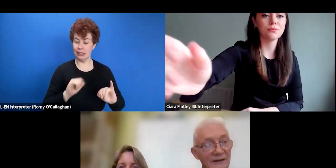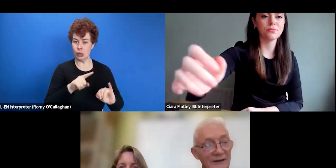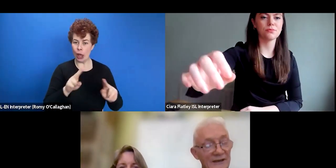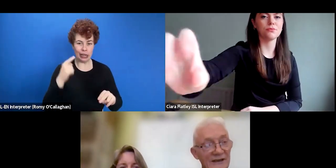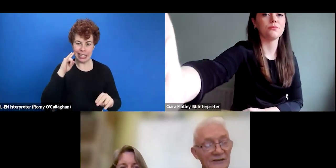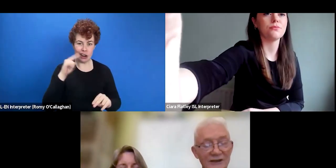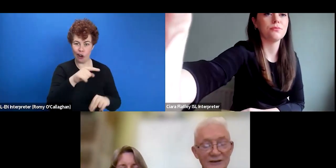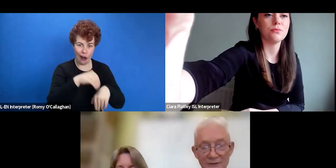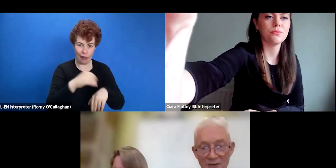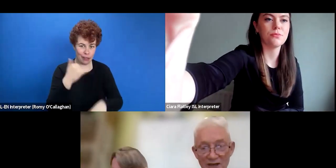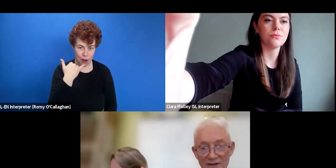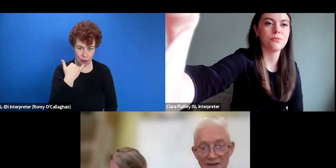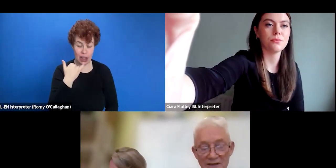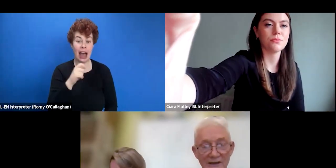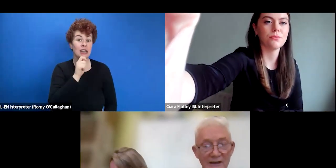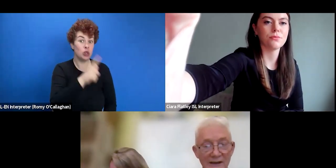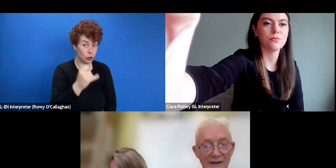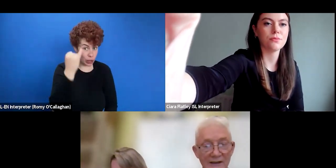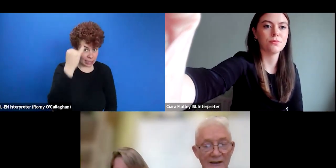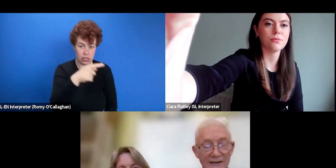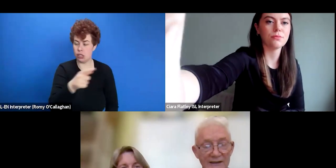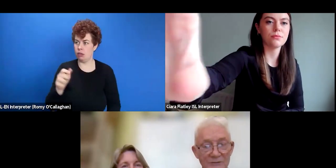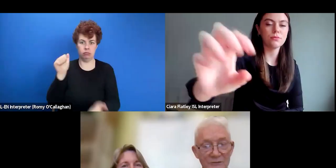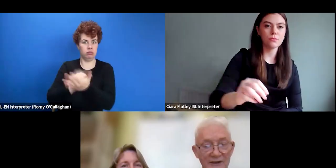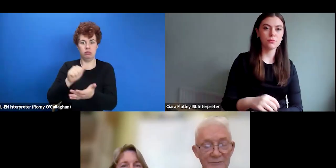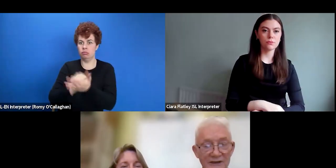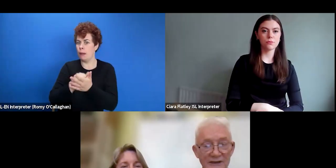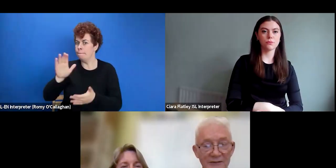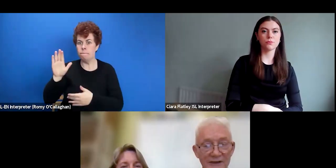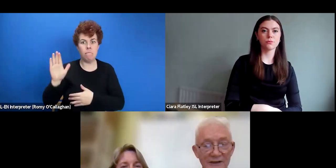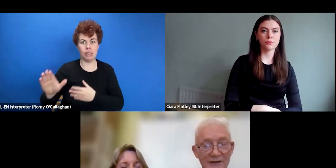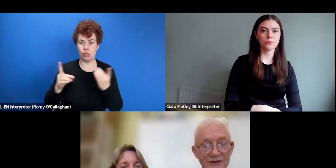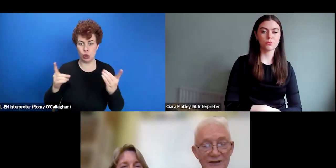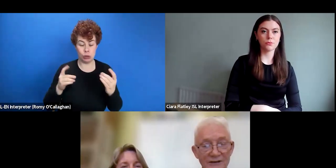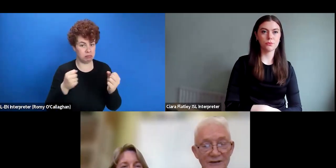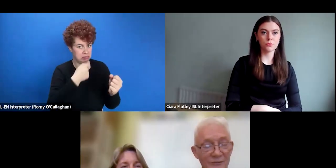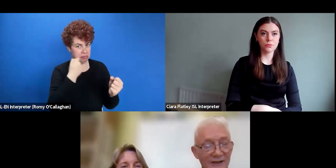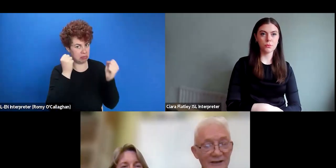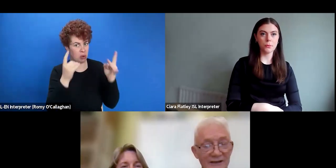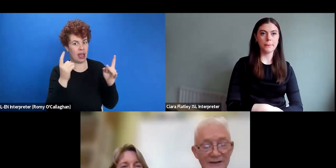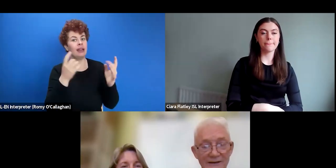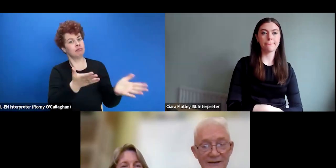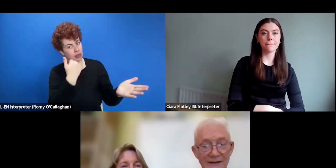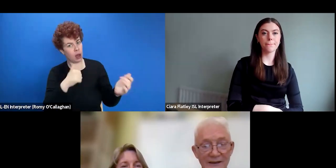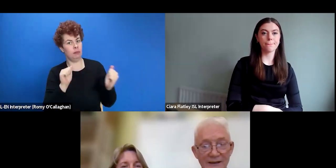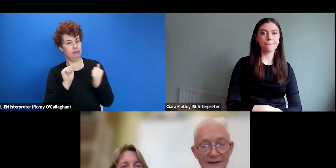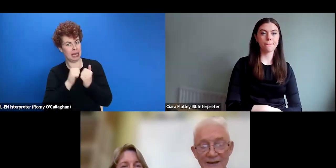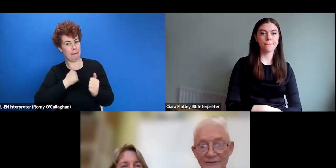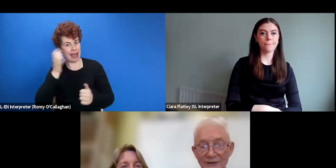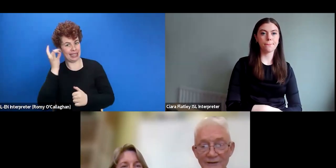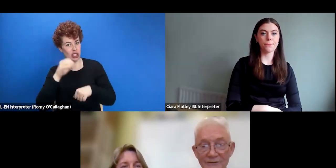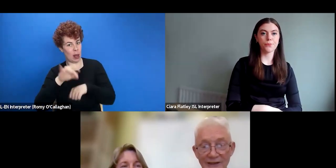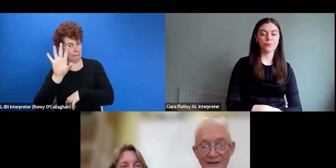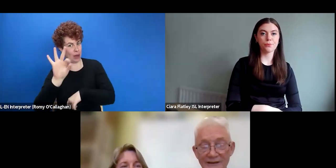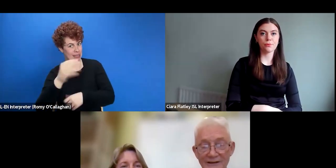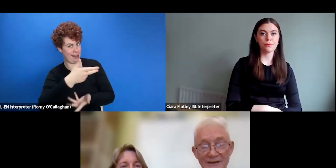said, well, this idea, and she thought it was marvelous. And I said, well, why not meet in my kitchen on Monday?